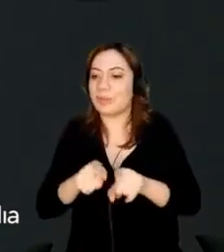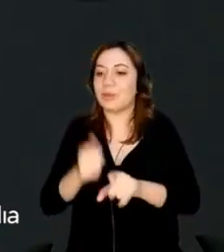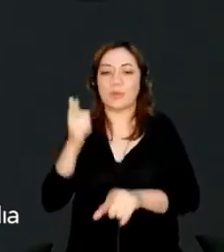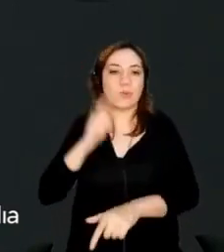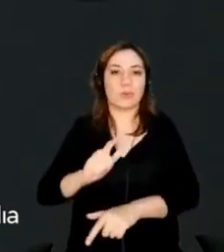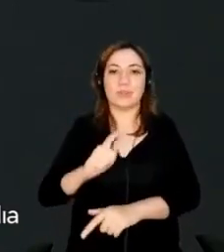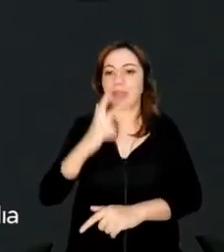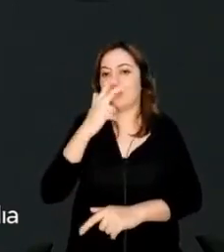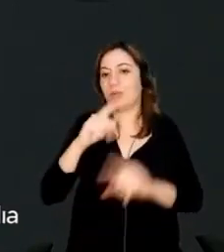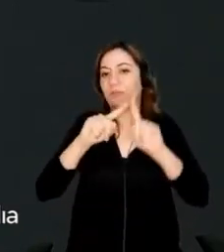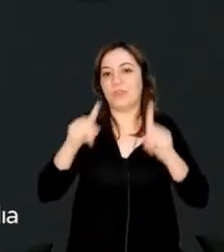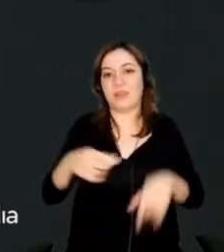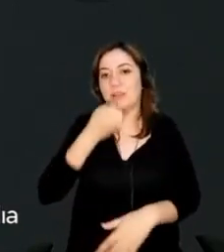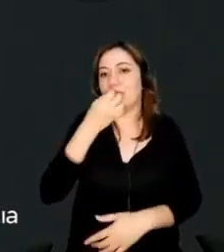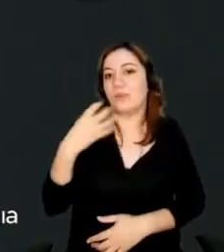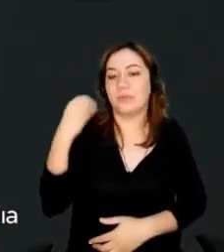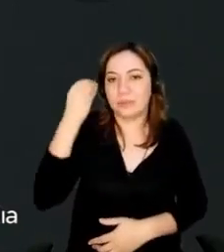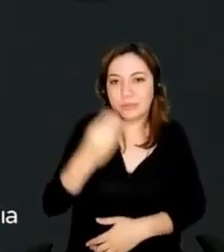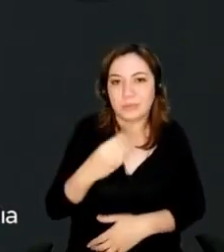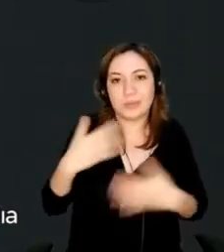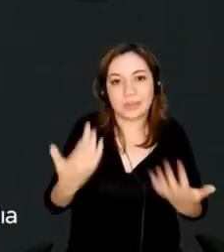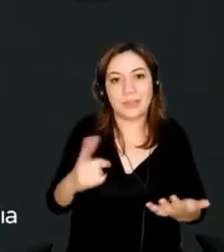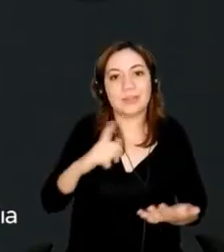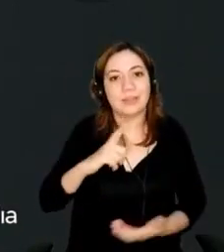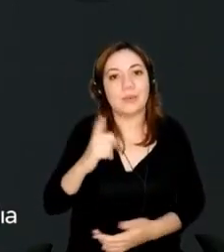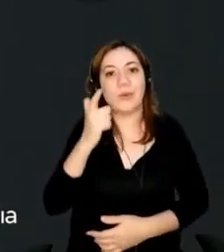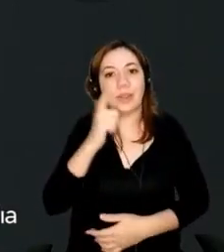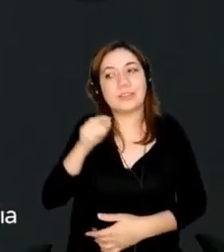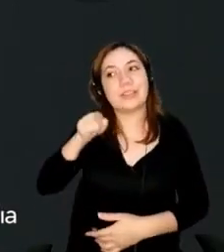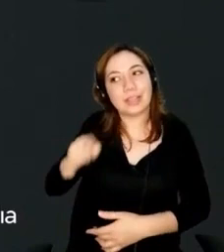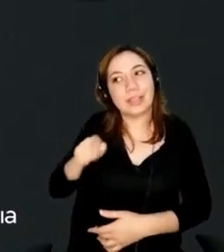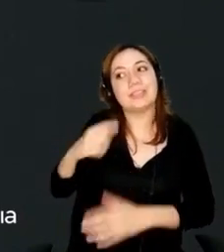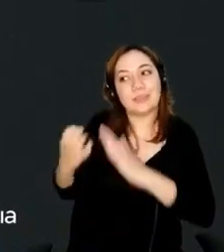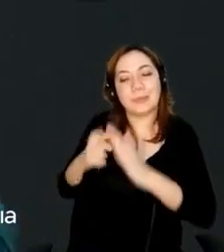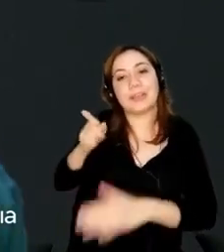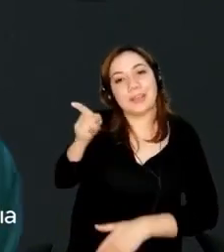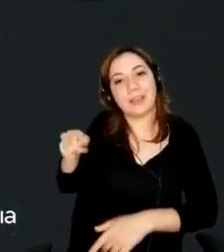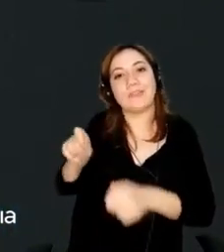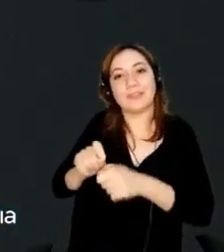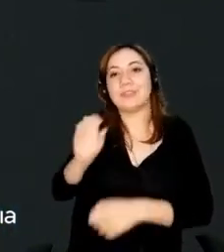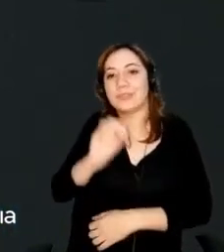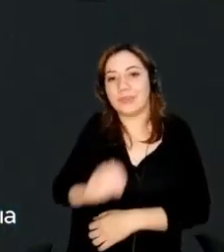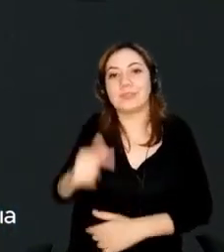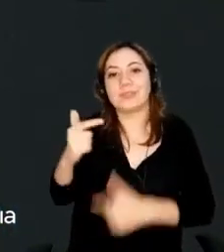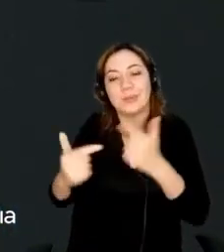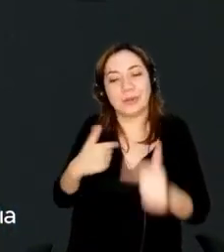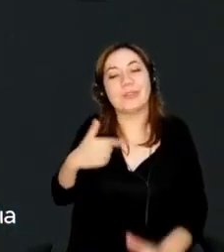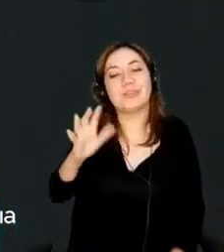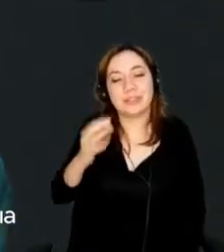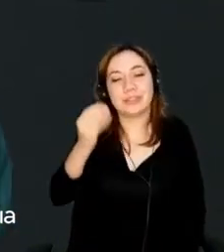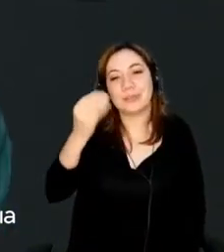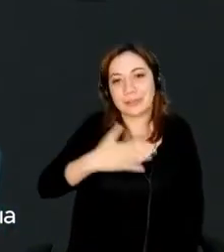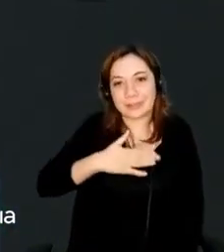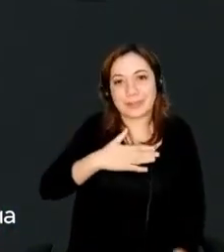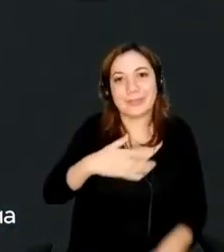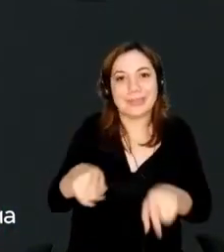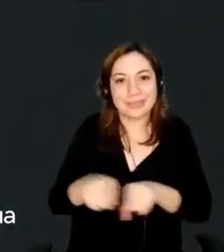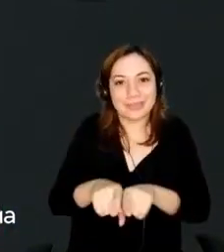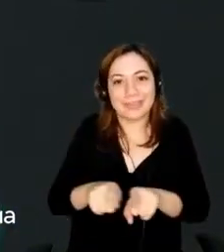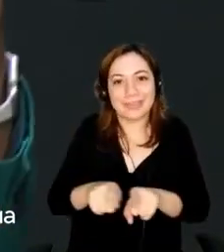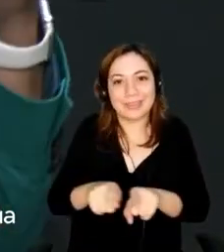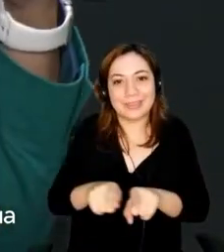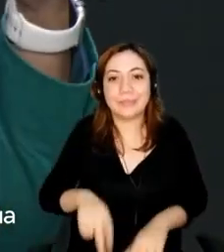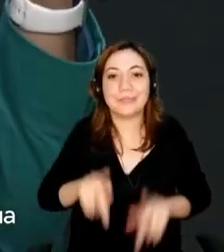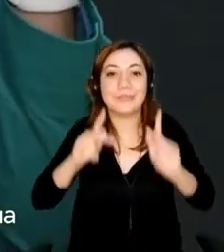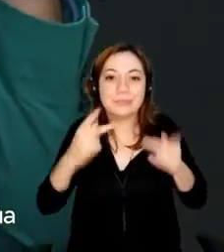trying to get that right and doing a great job of that. I know that for sure. I've seen that and experienced it myself. And that human experience is important. But when you look at